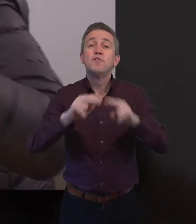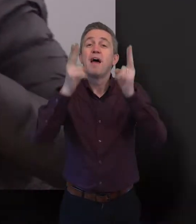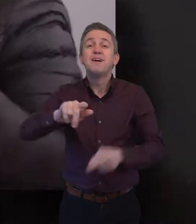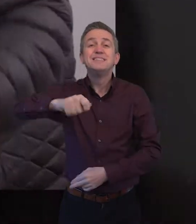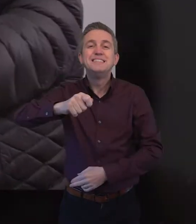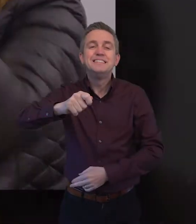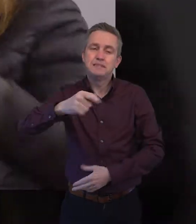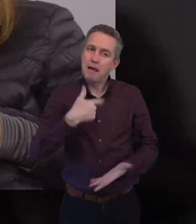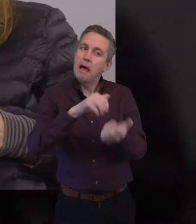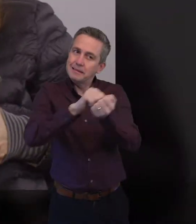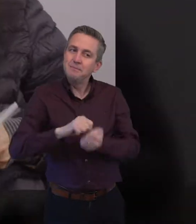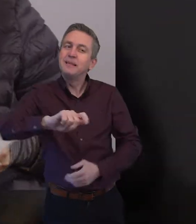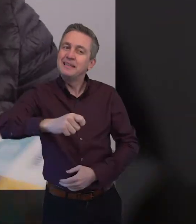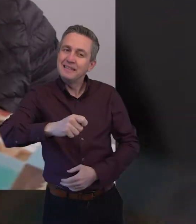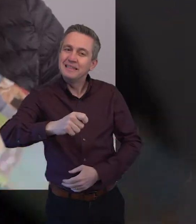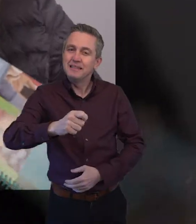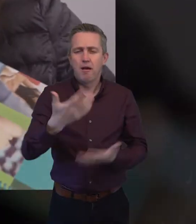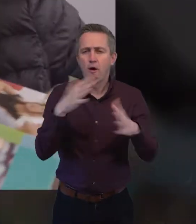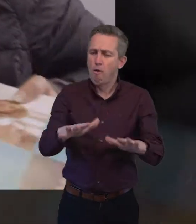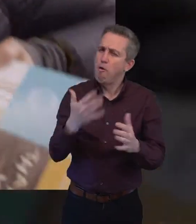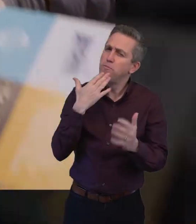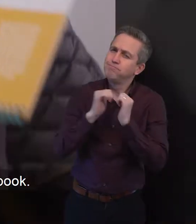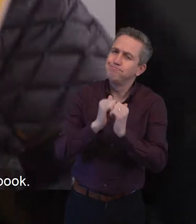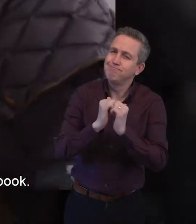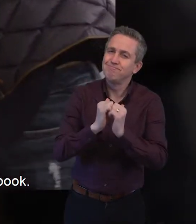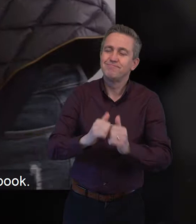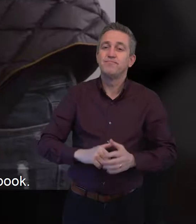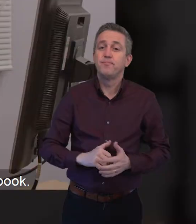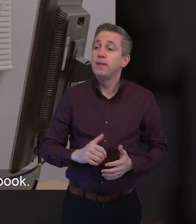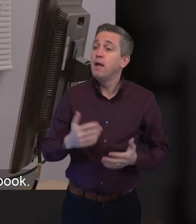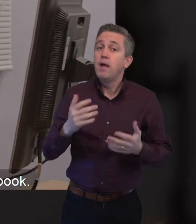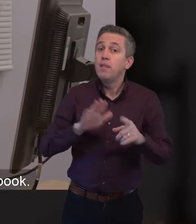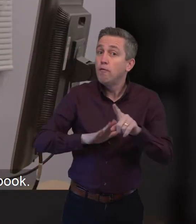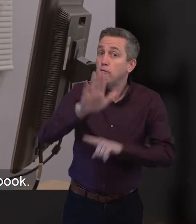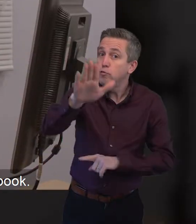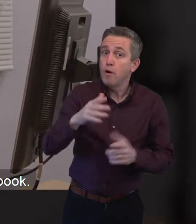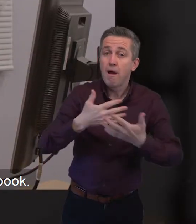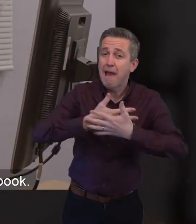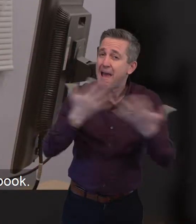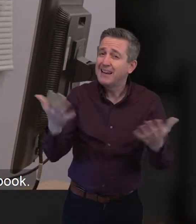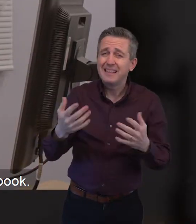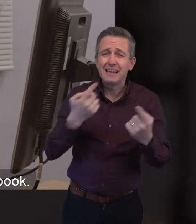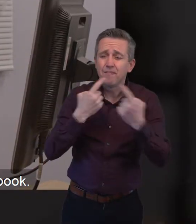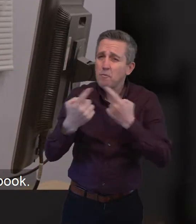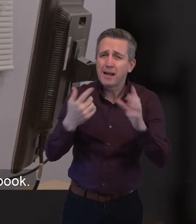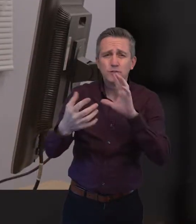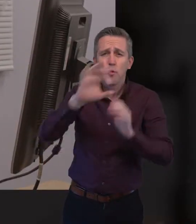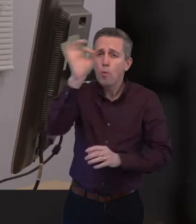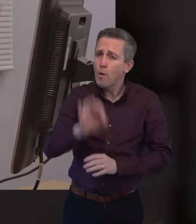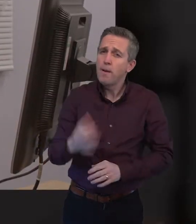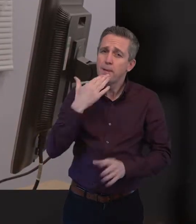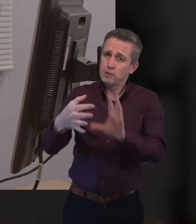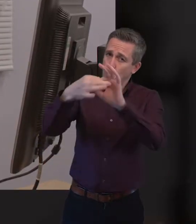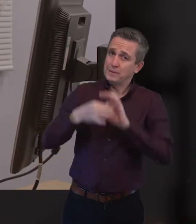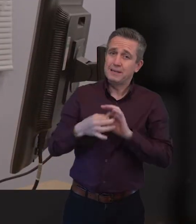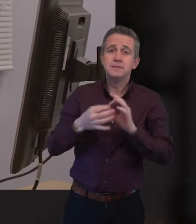take those. Thanks very Thank much. Thank you very much. You're welcome. And if you need us for anything, all our contact details are in the handbook. Just